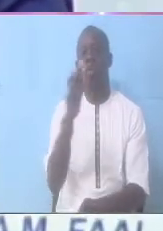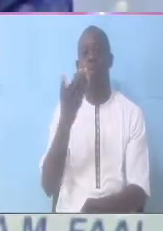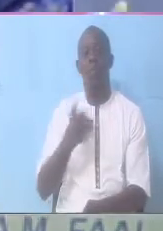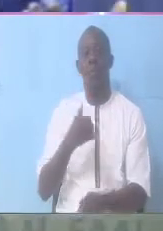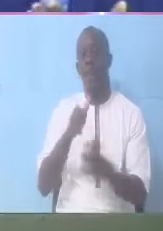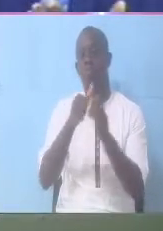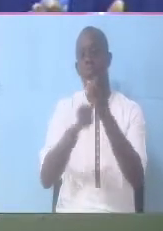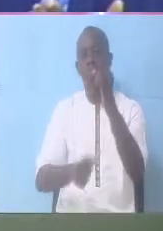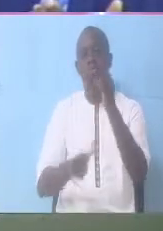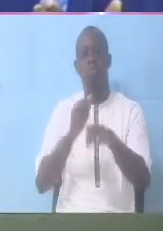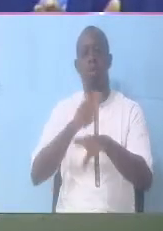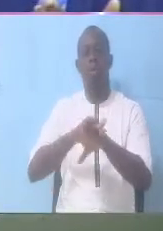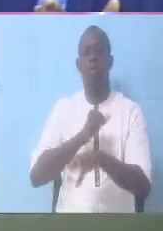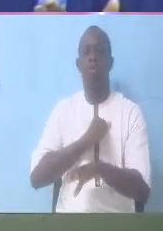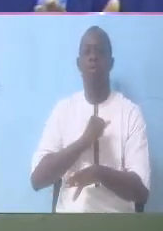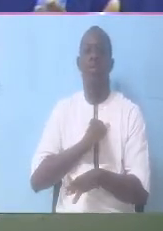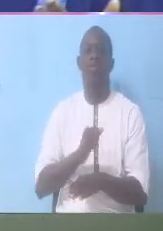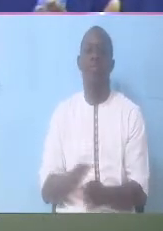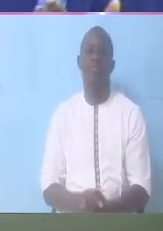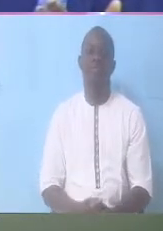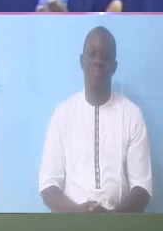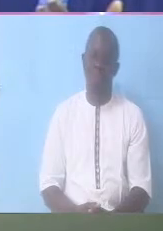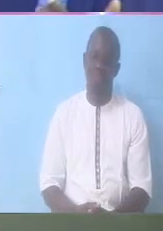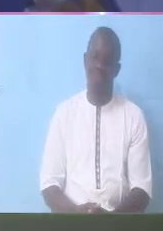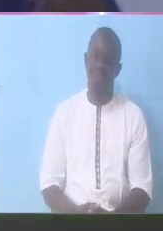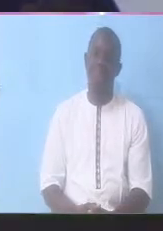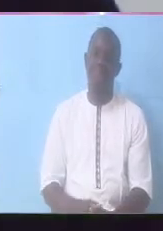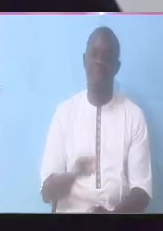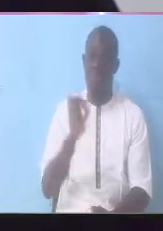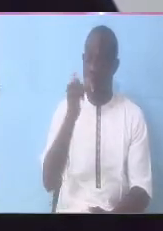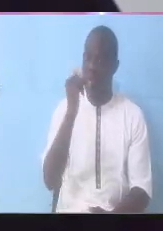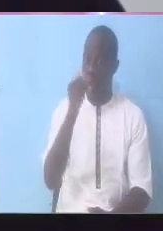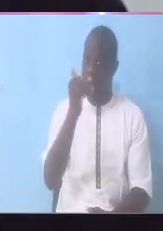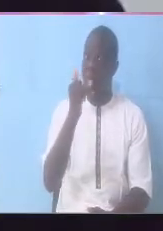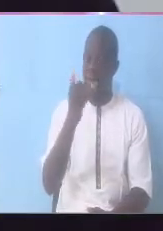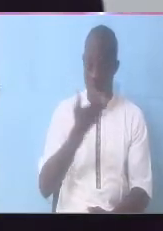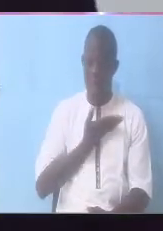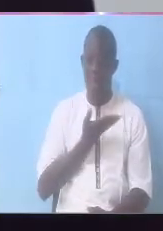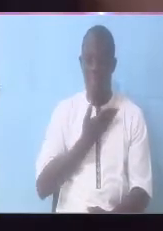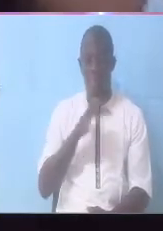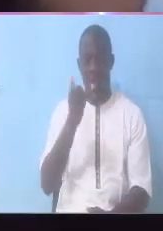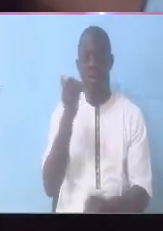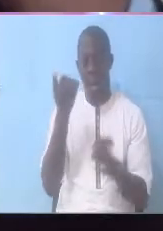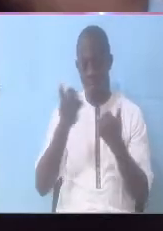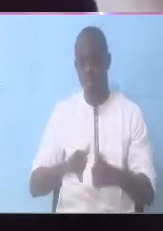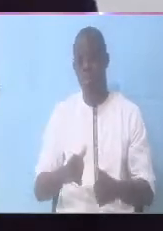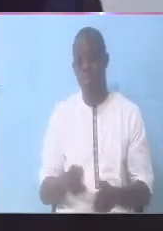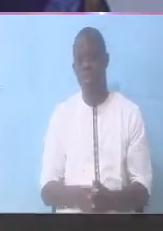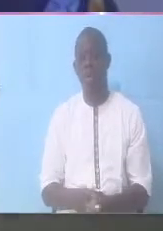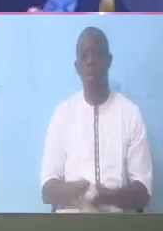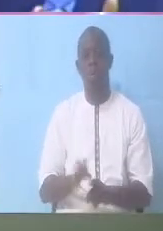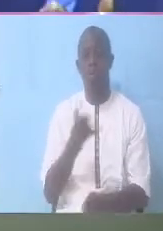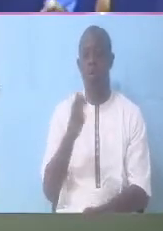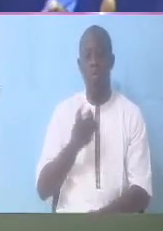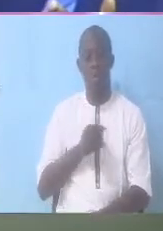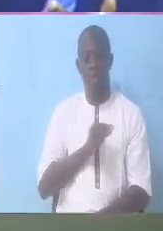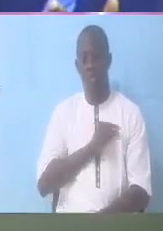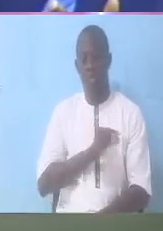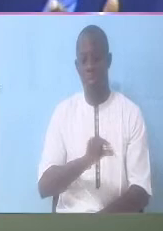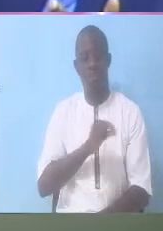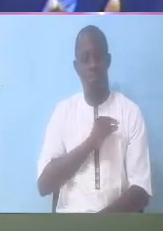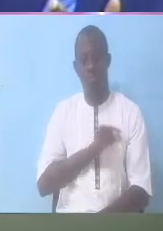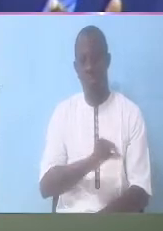themselves. Yes, there is some that did that. Obviously, yes. Some were urinating on